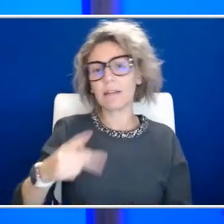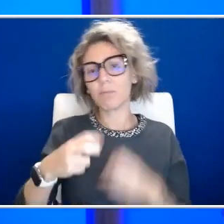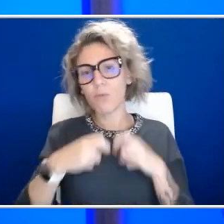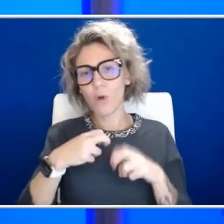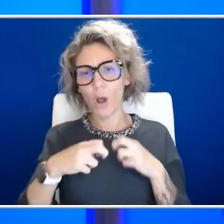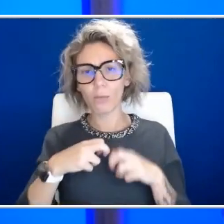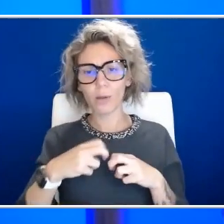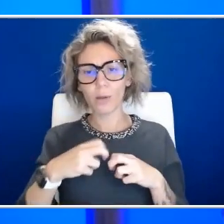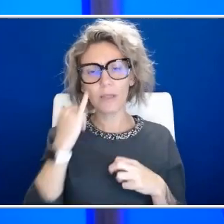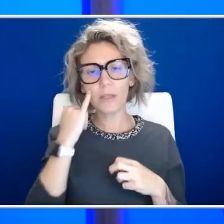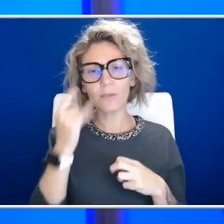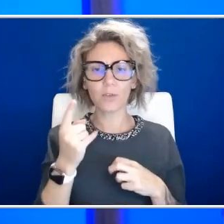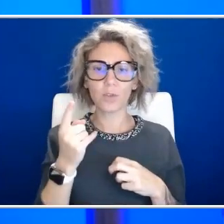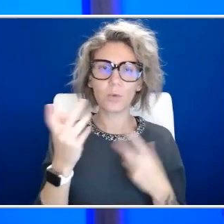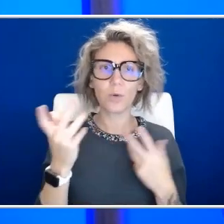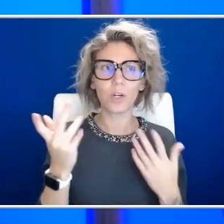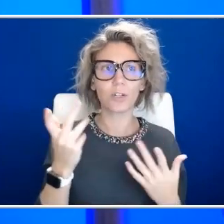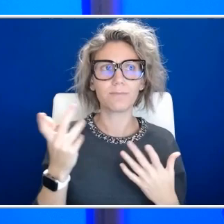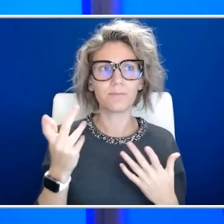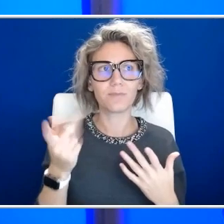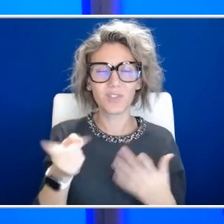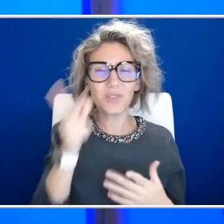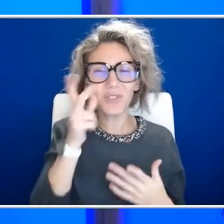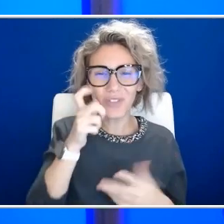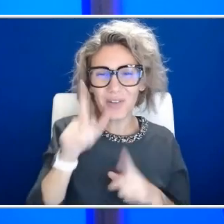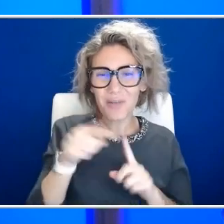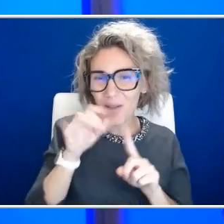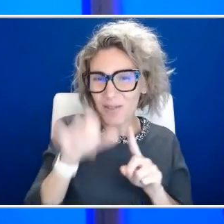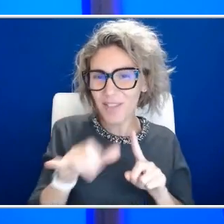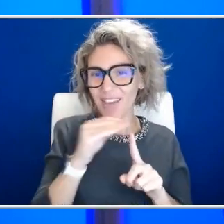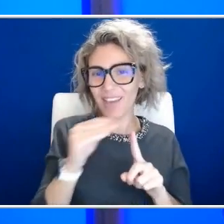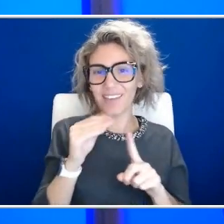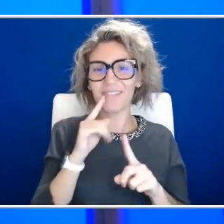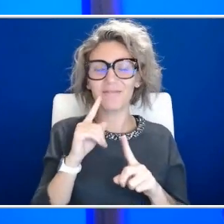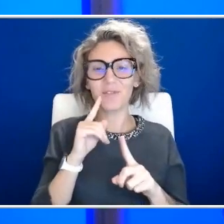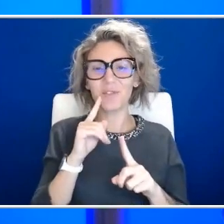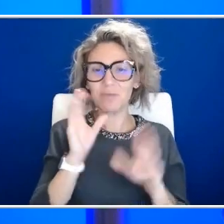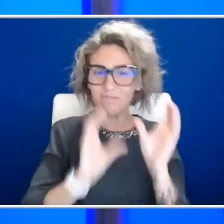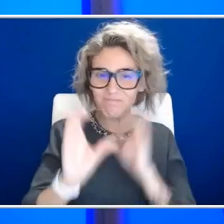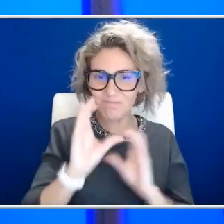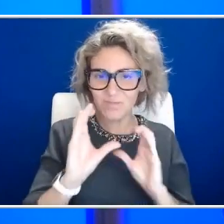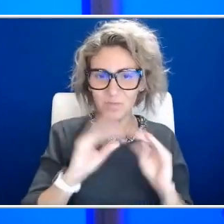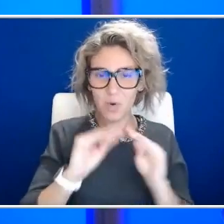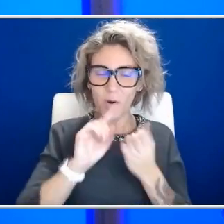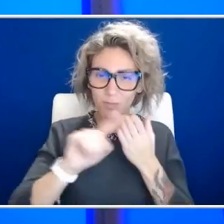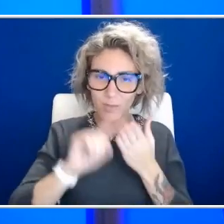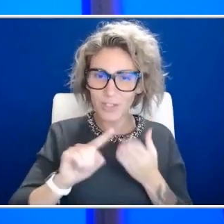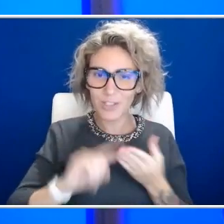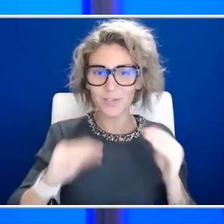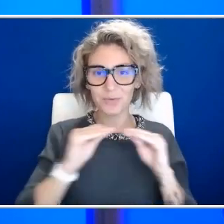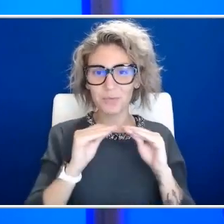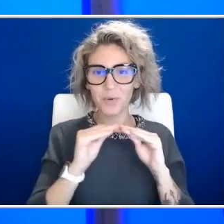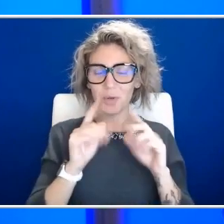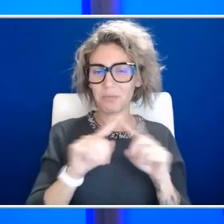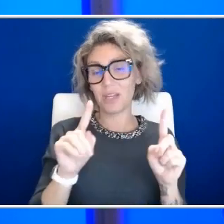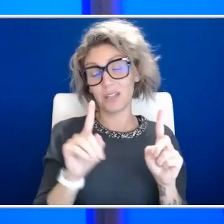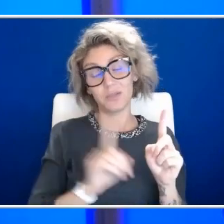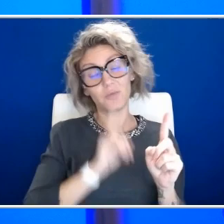you are in that, you're hearing about that, then you explore more and research more. But otherwise, I